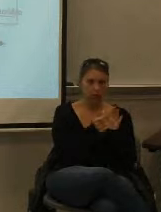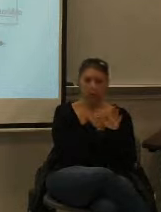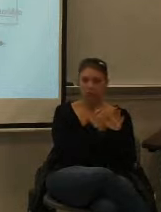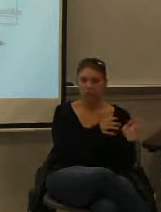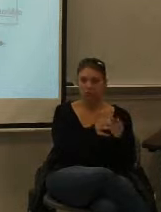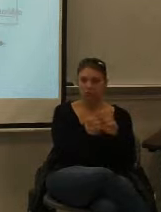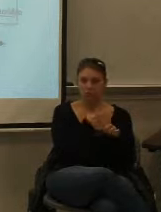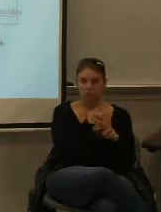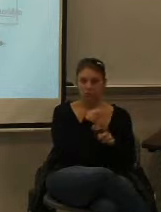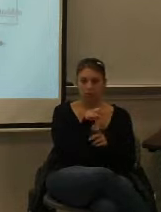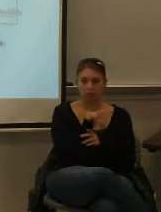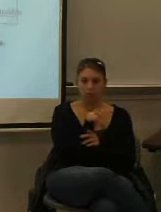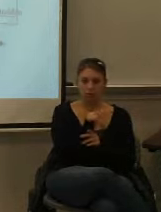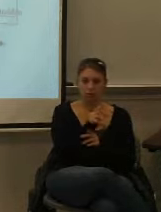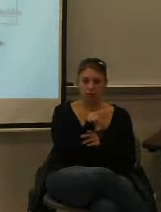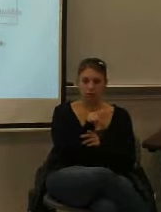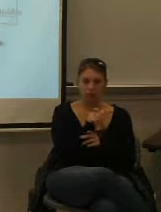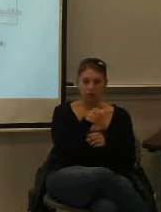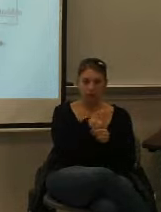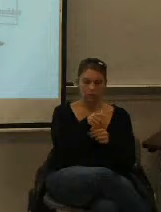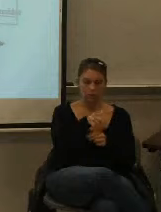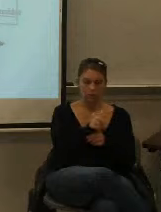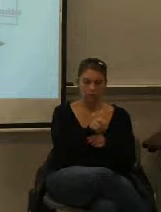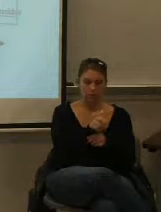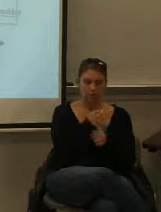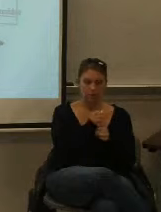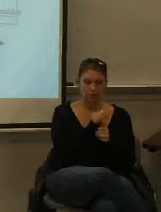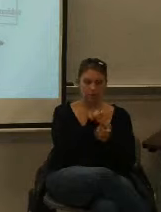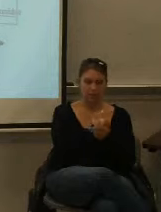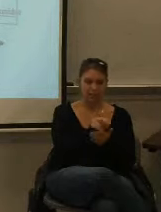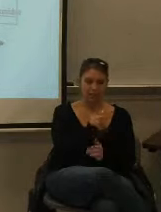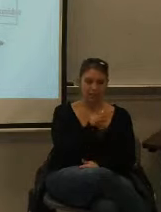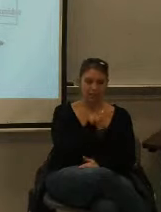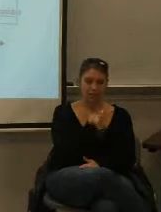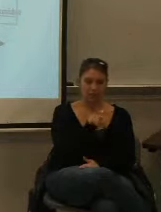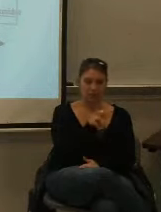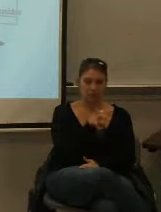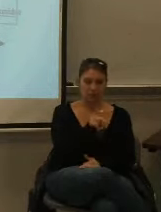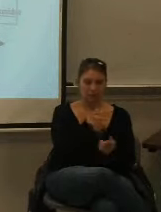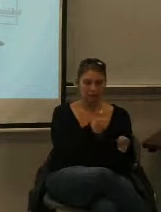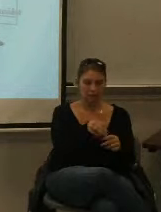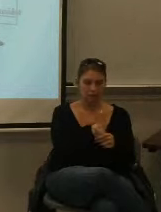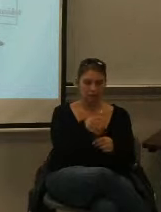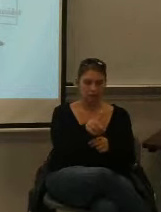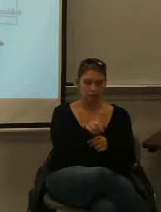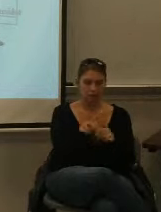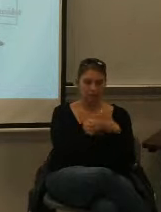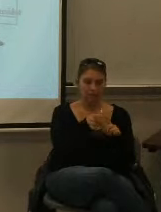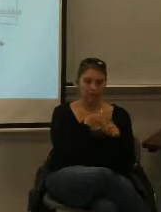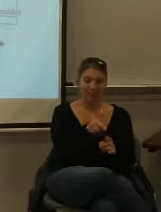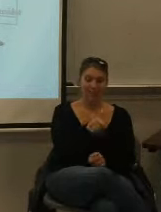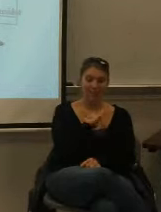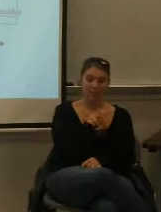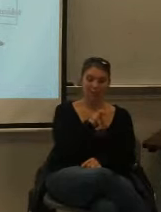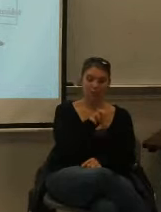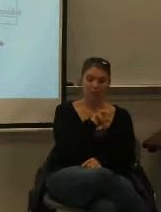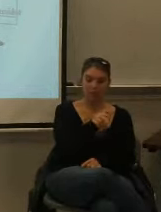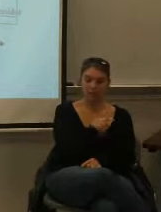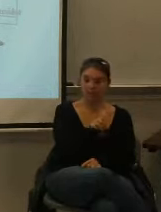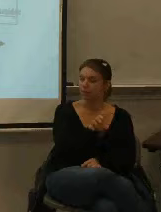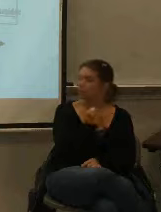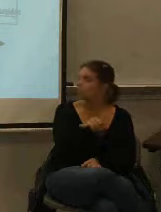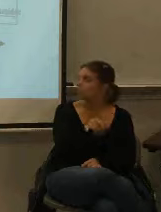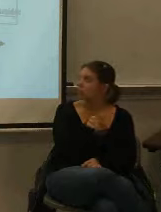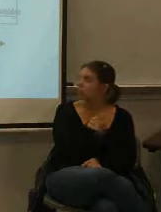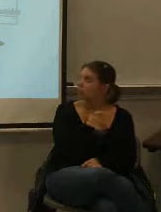it over to nitrate in a pond that basically makes that nitrification happen in the pond when they aerate it. And then you push